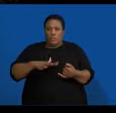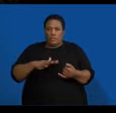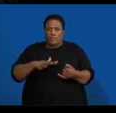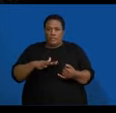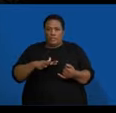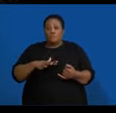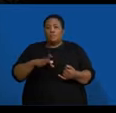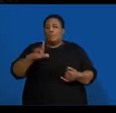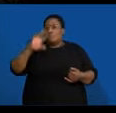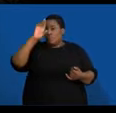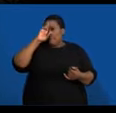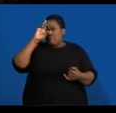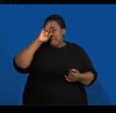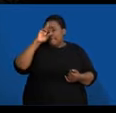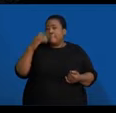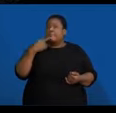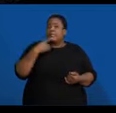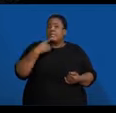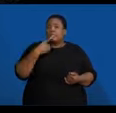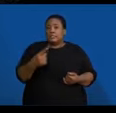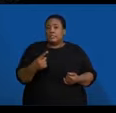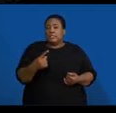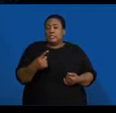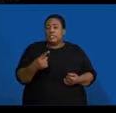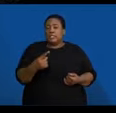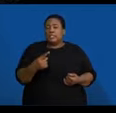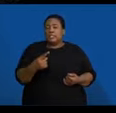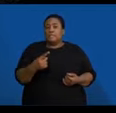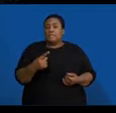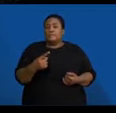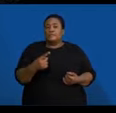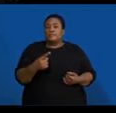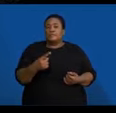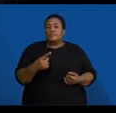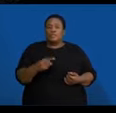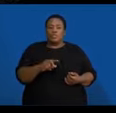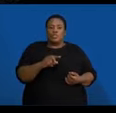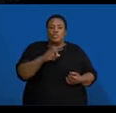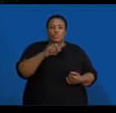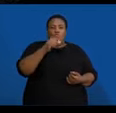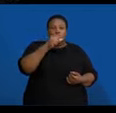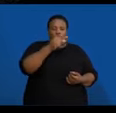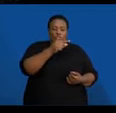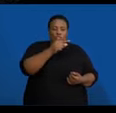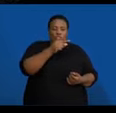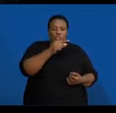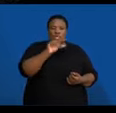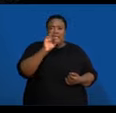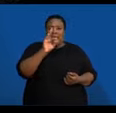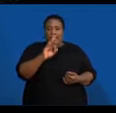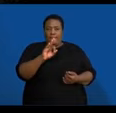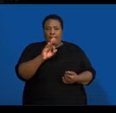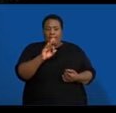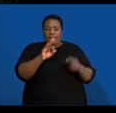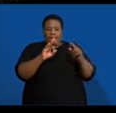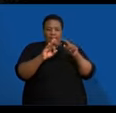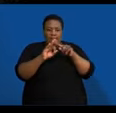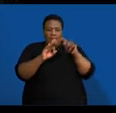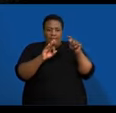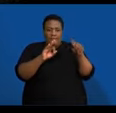remember they said that on G and F respectively, where